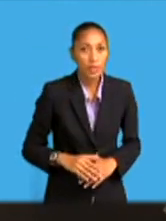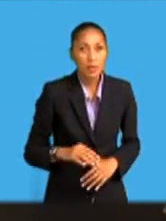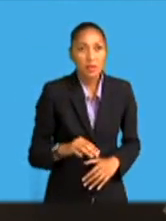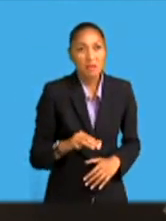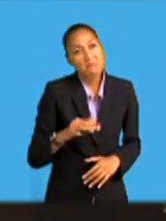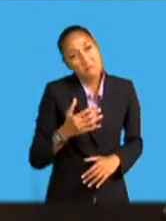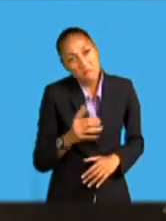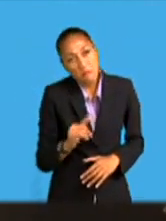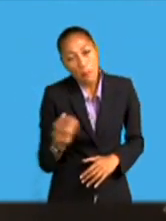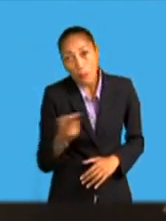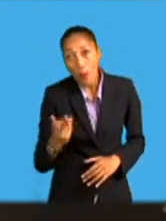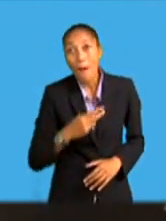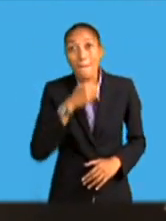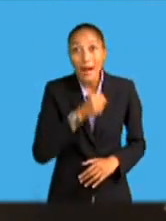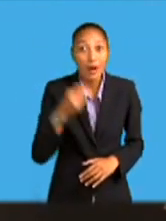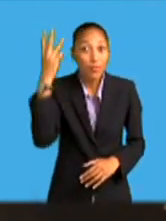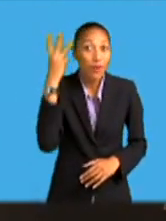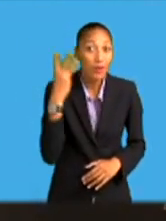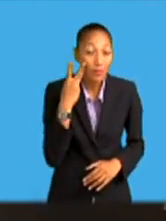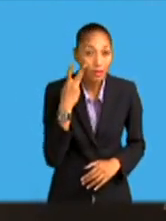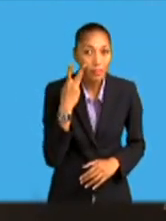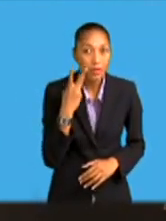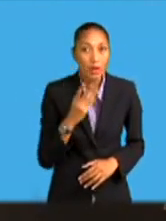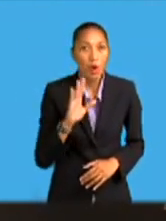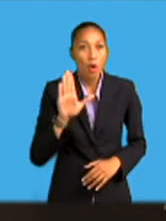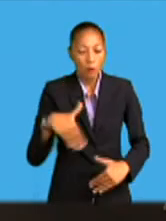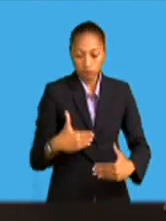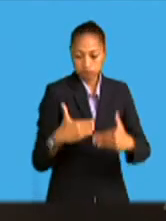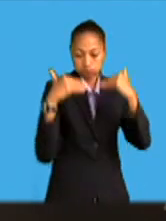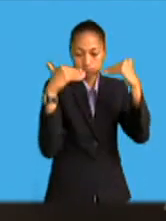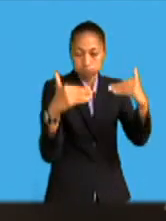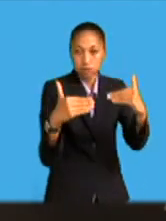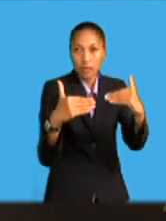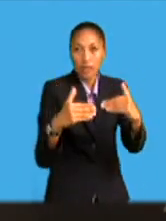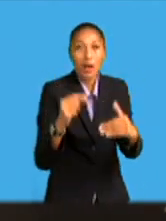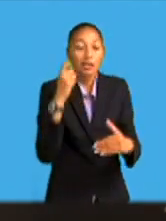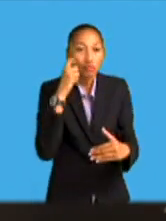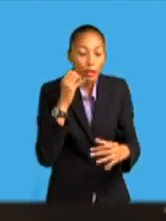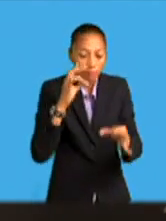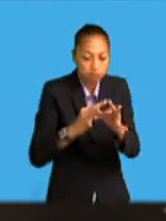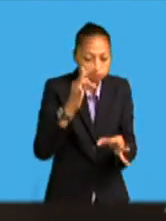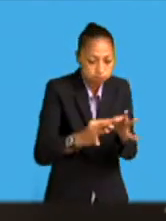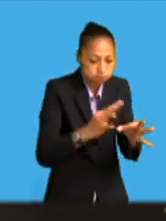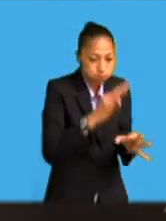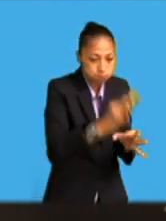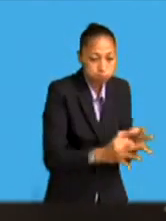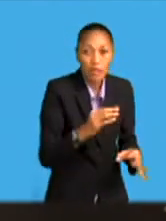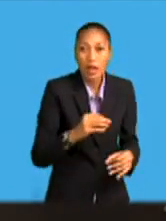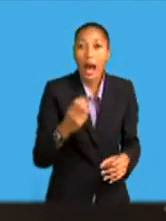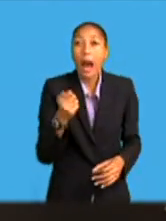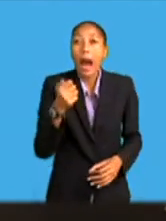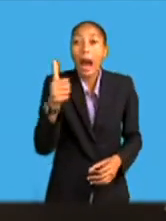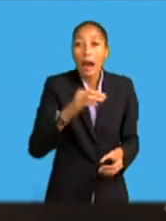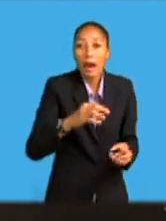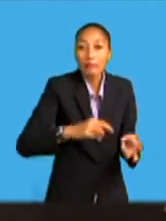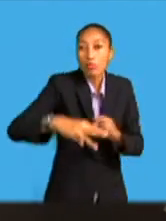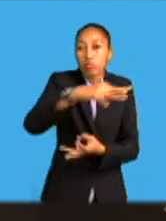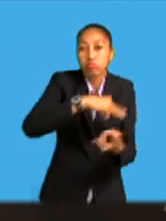men and women of the ministry have been at the forefront in our rebuilding efforts following the Tissue Winston